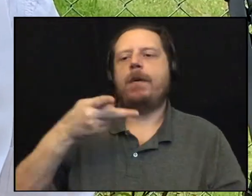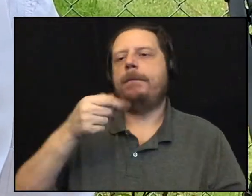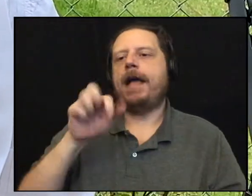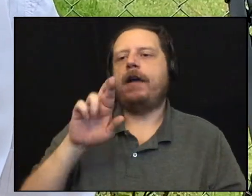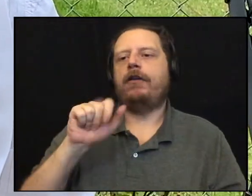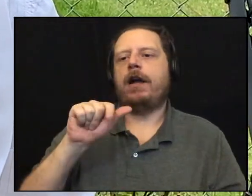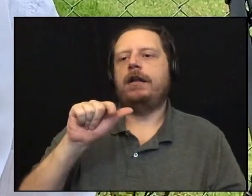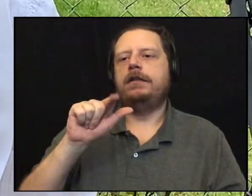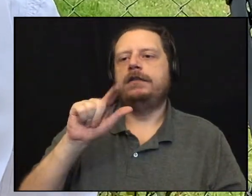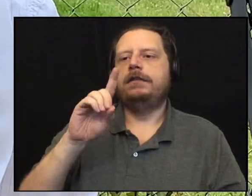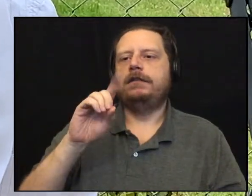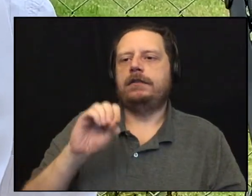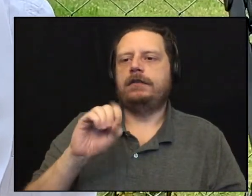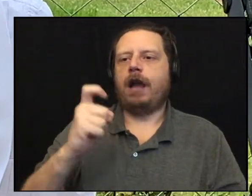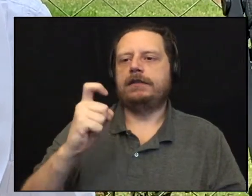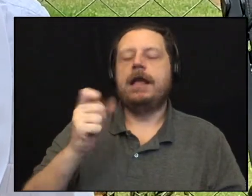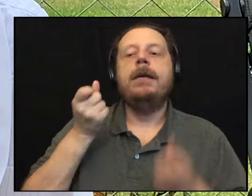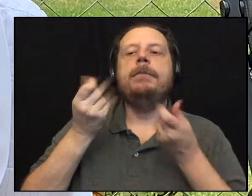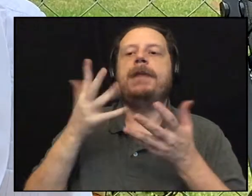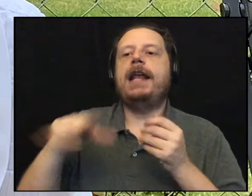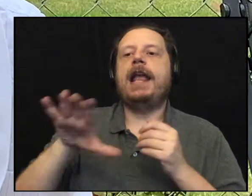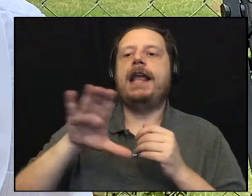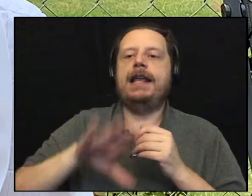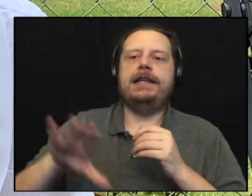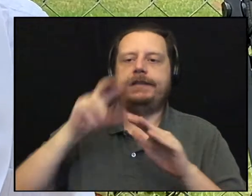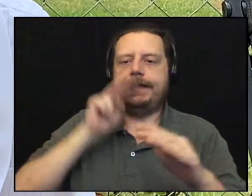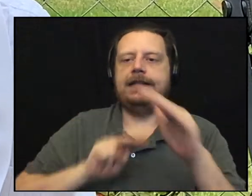his insights are